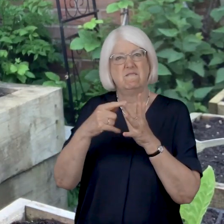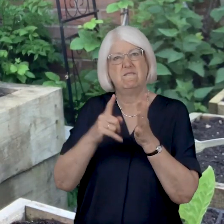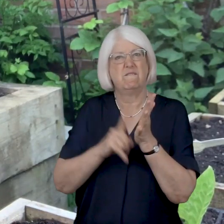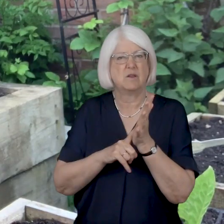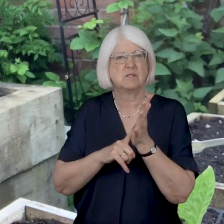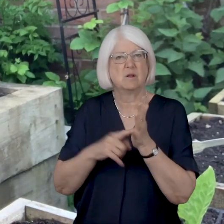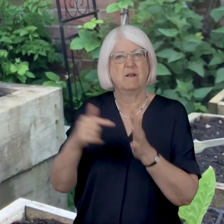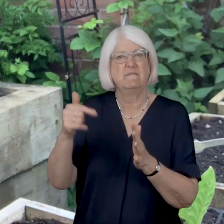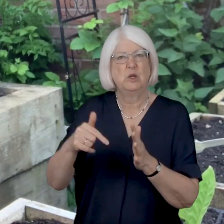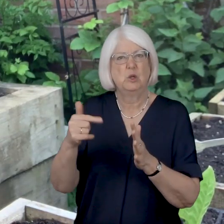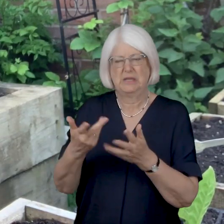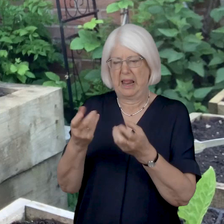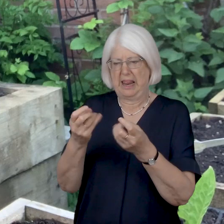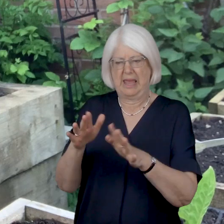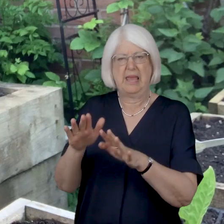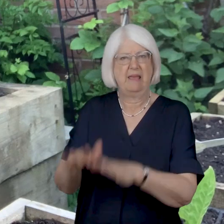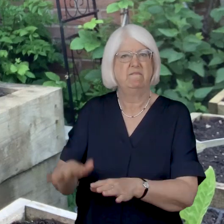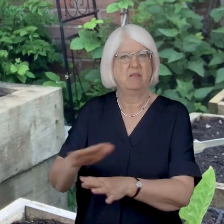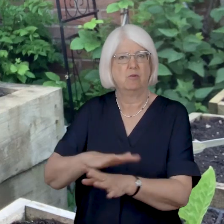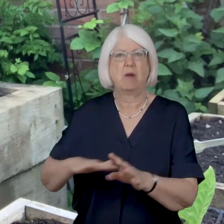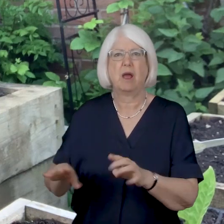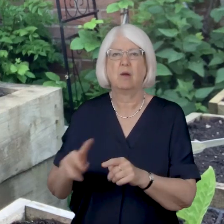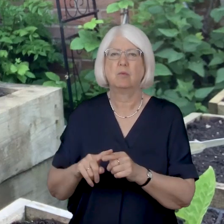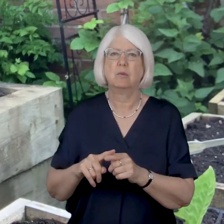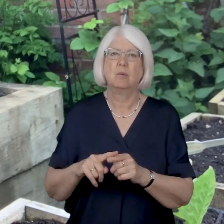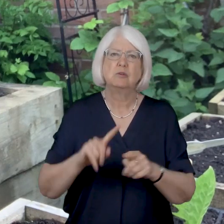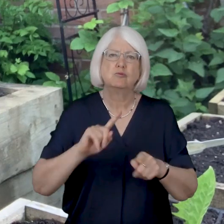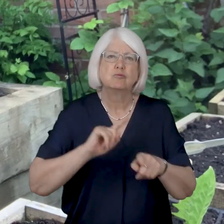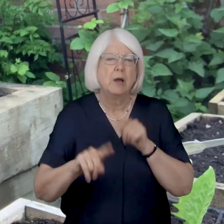is not the privilege of the few at the cost of the many.